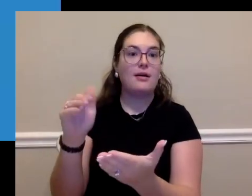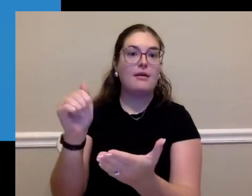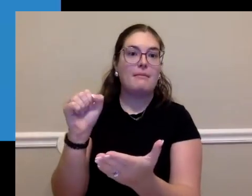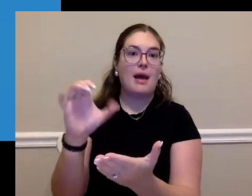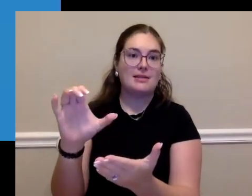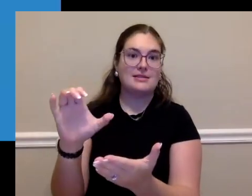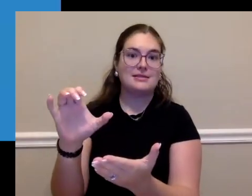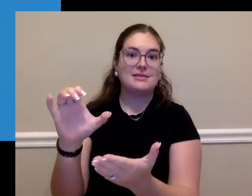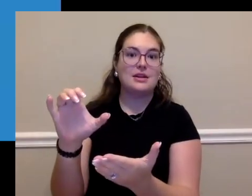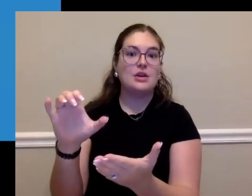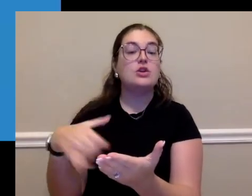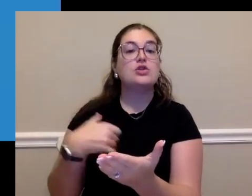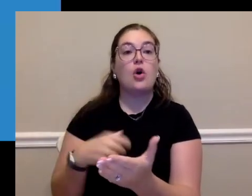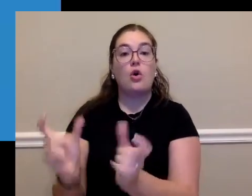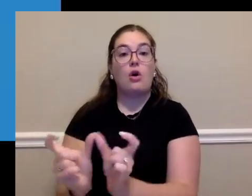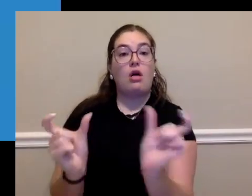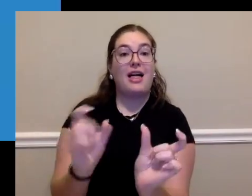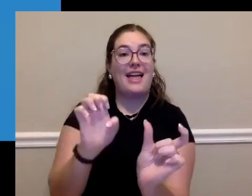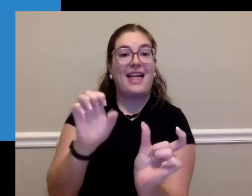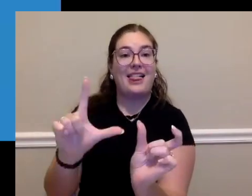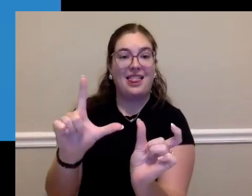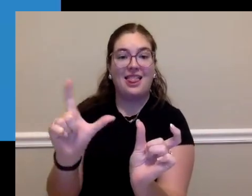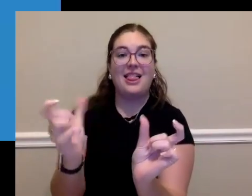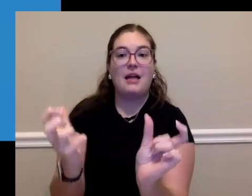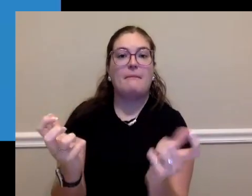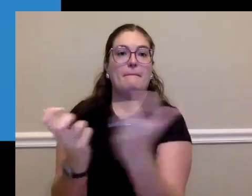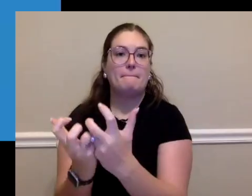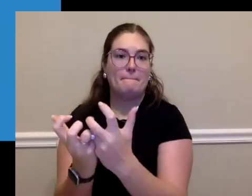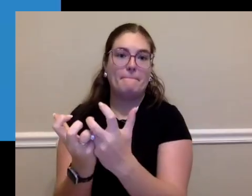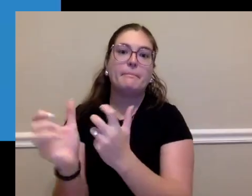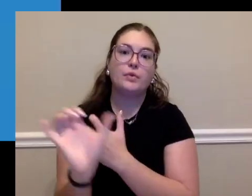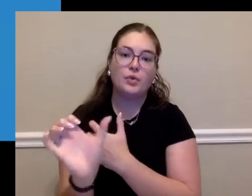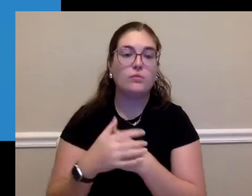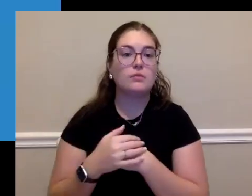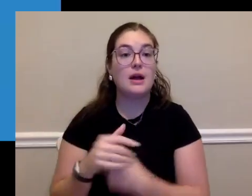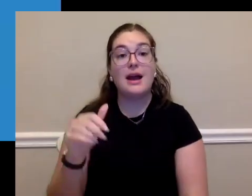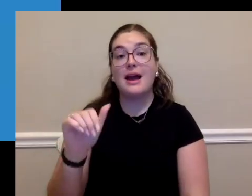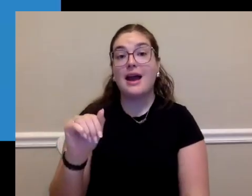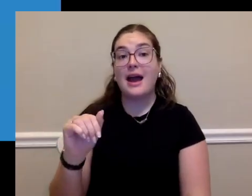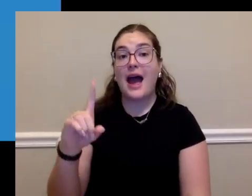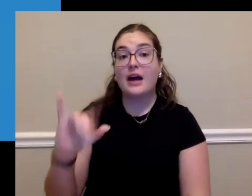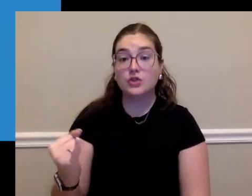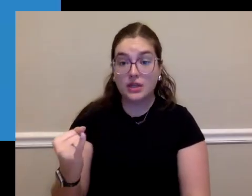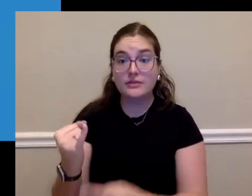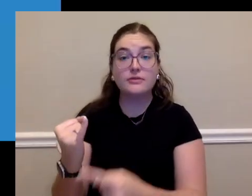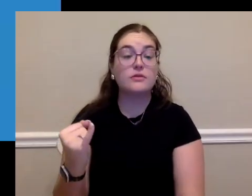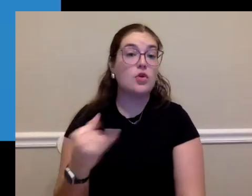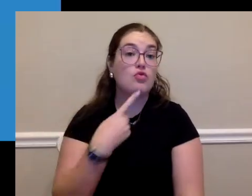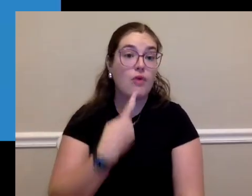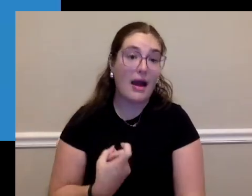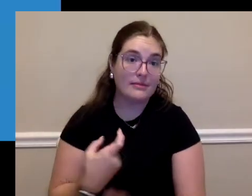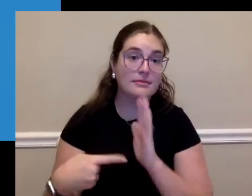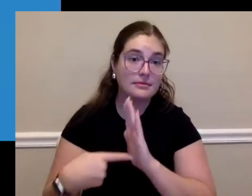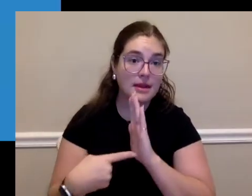is associated with book must be masculine. And the adjective associated with book, in this case, red,